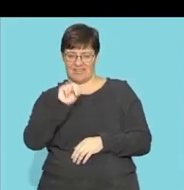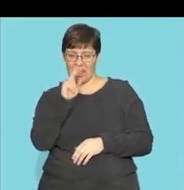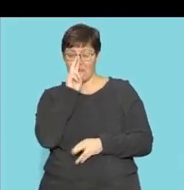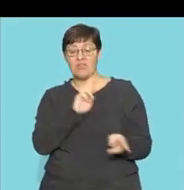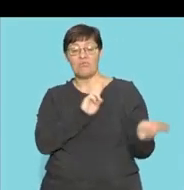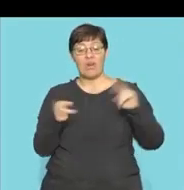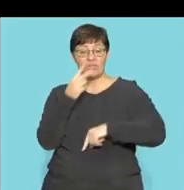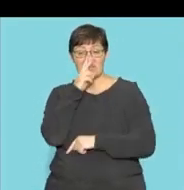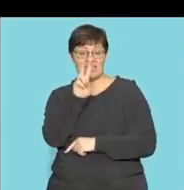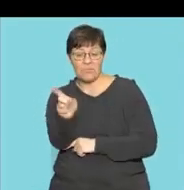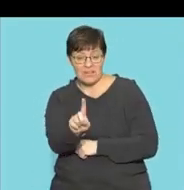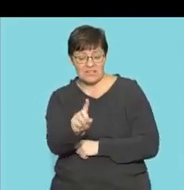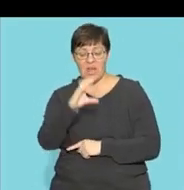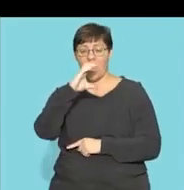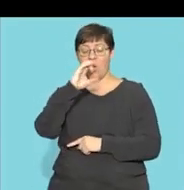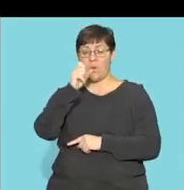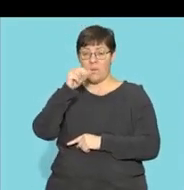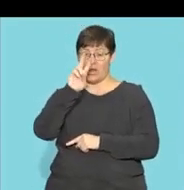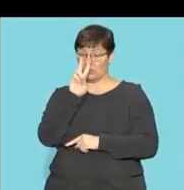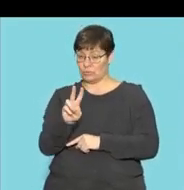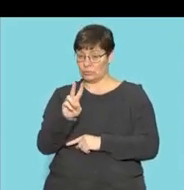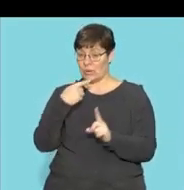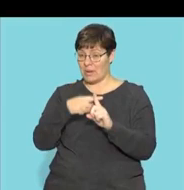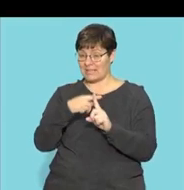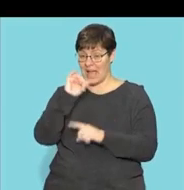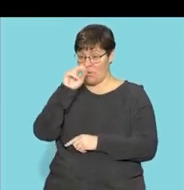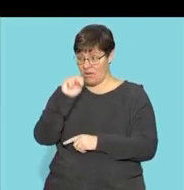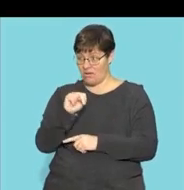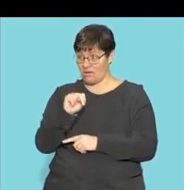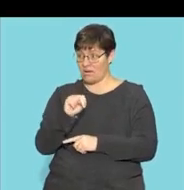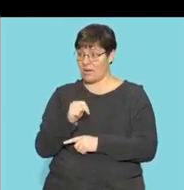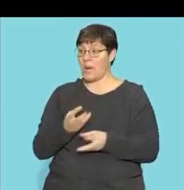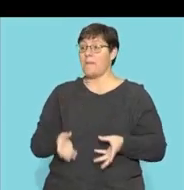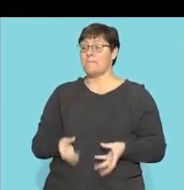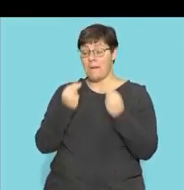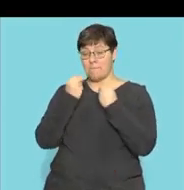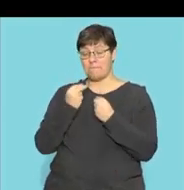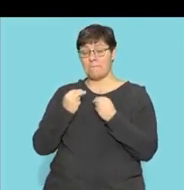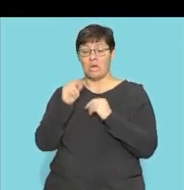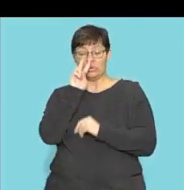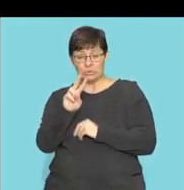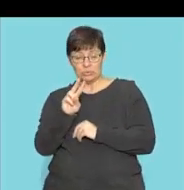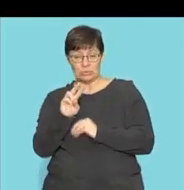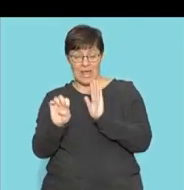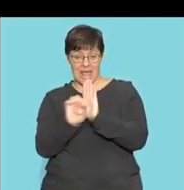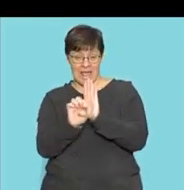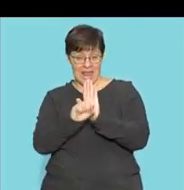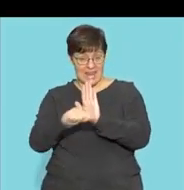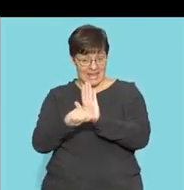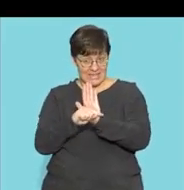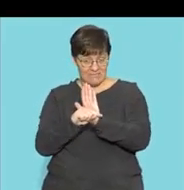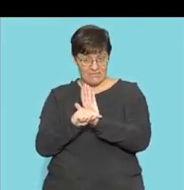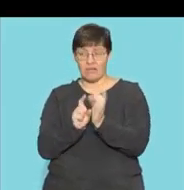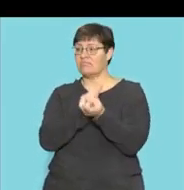And the reaction we're going to see there is copper 2+ ions. They gain 2 electrons to form